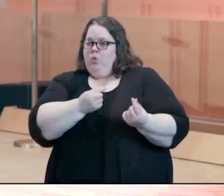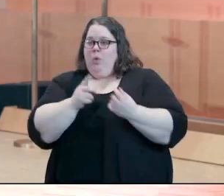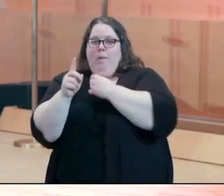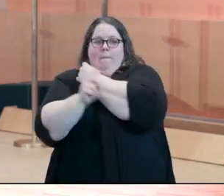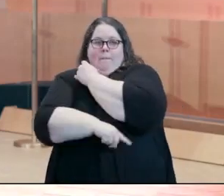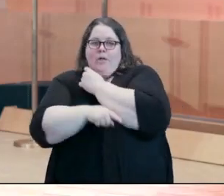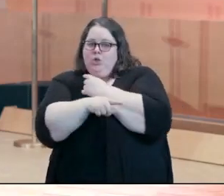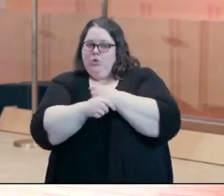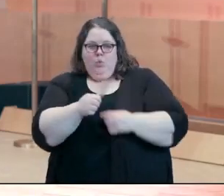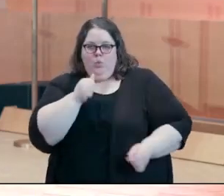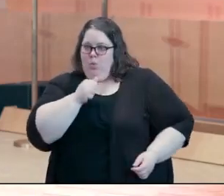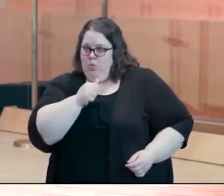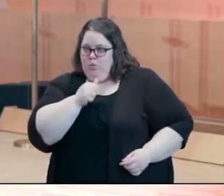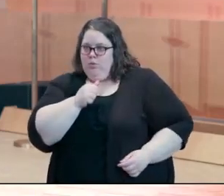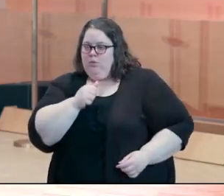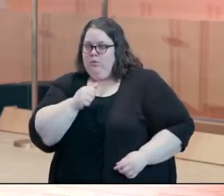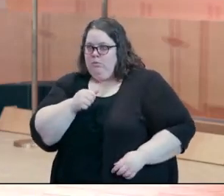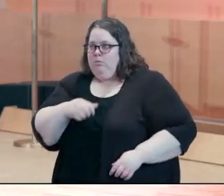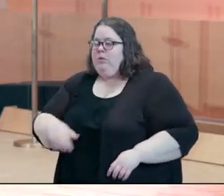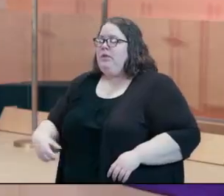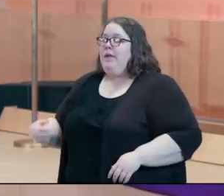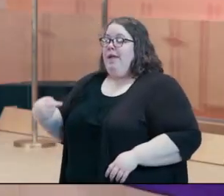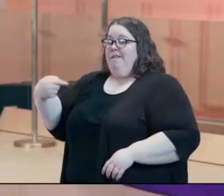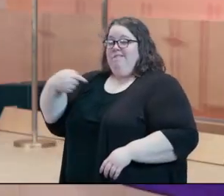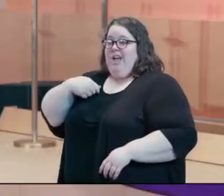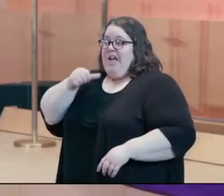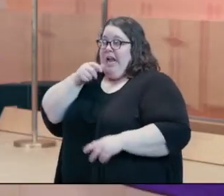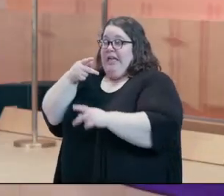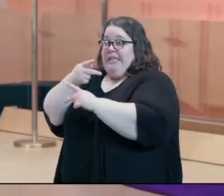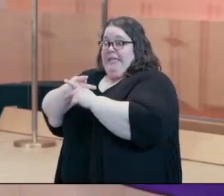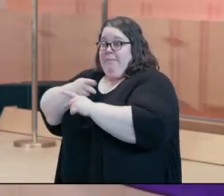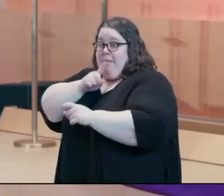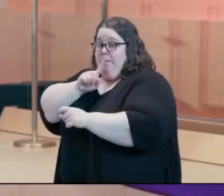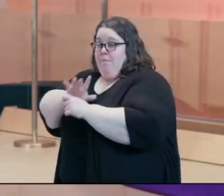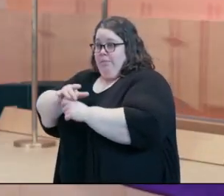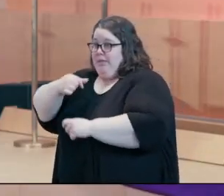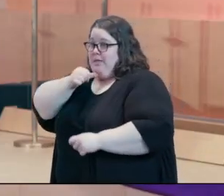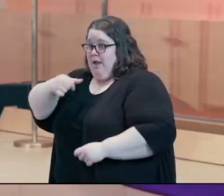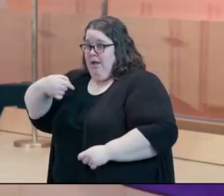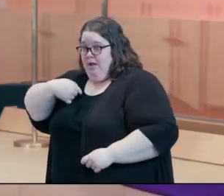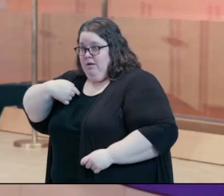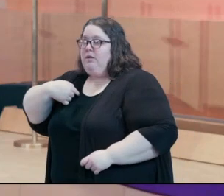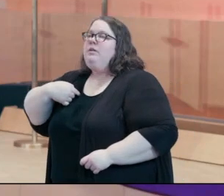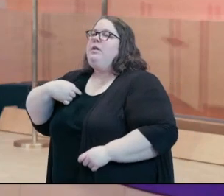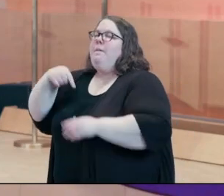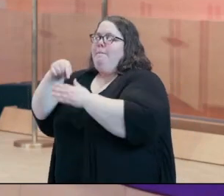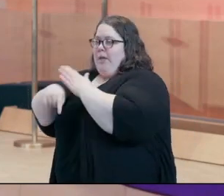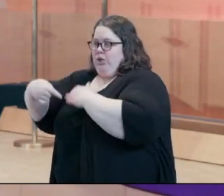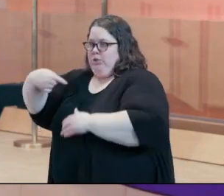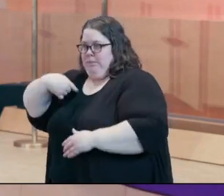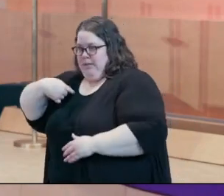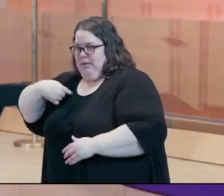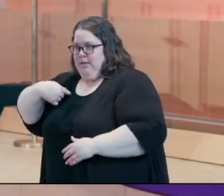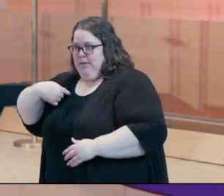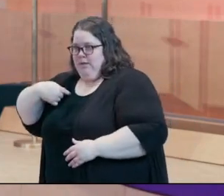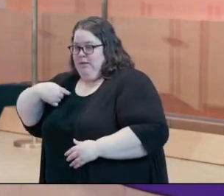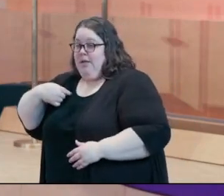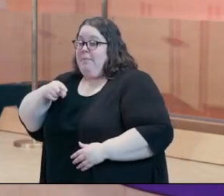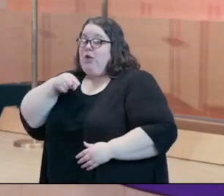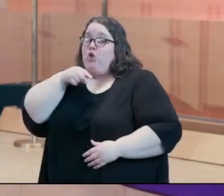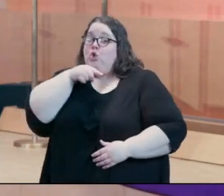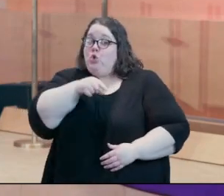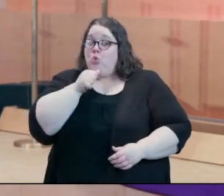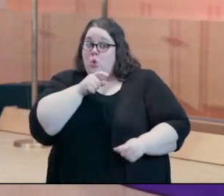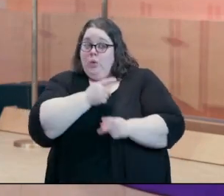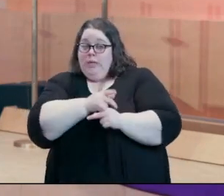torn to pieces if I don't keep my end of the promise, but I'll be torn to pieces